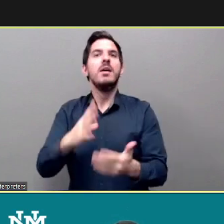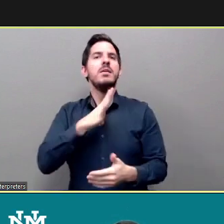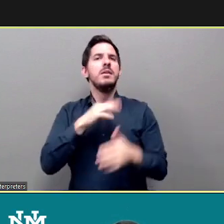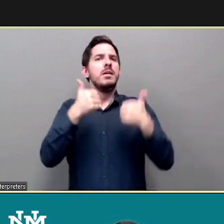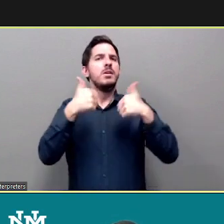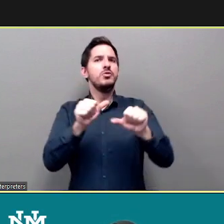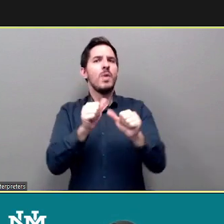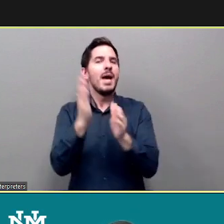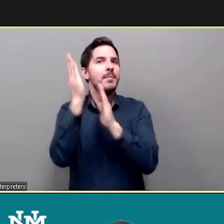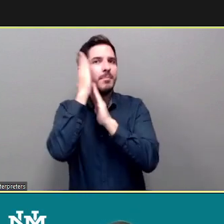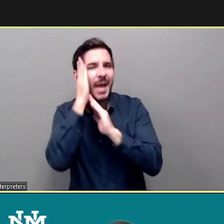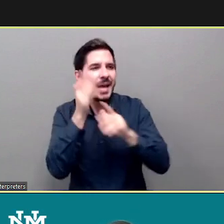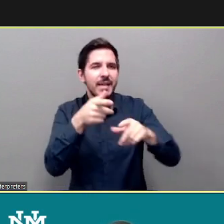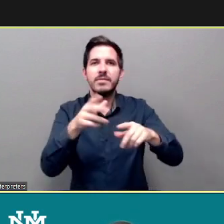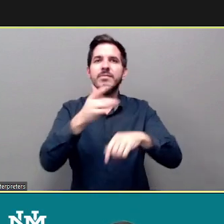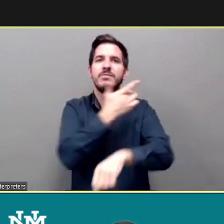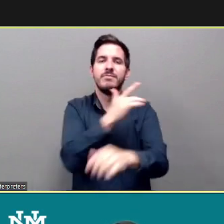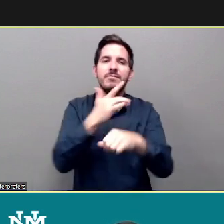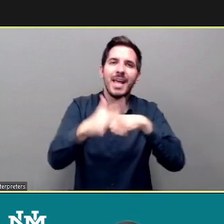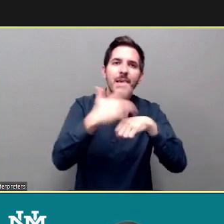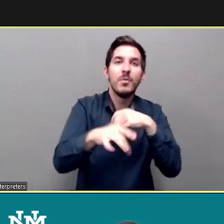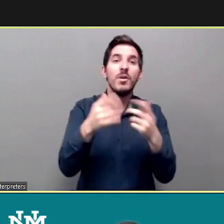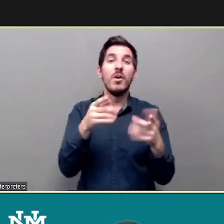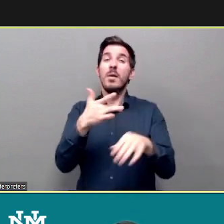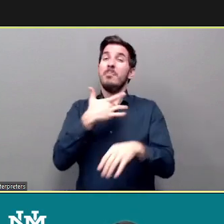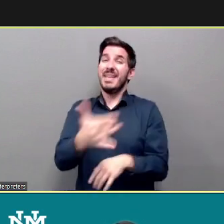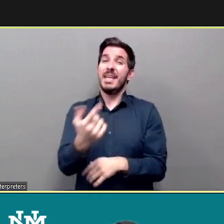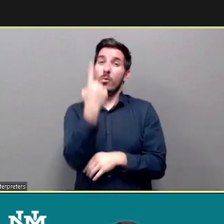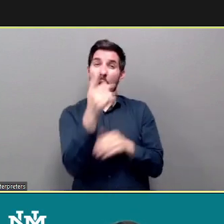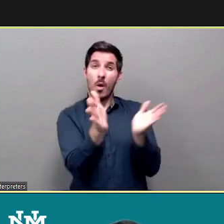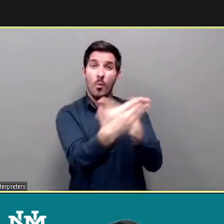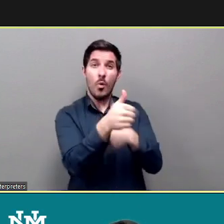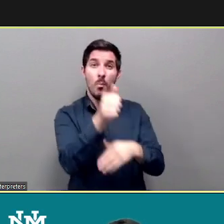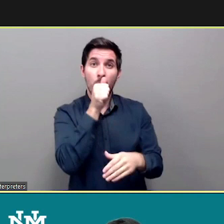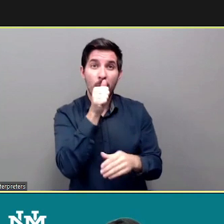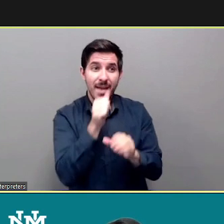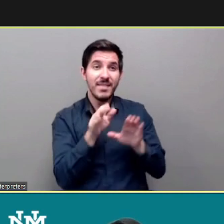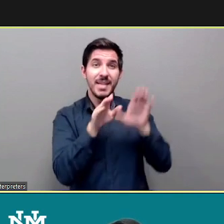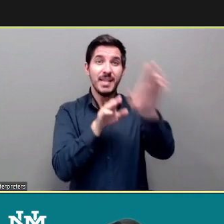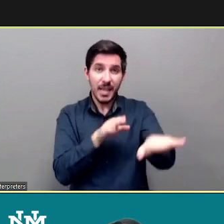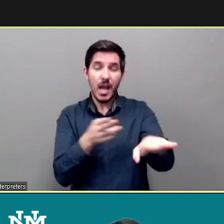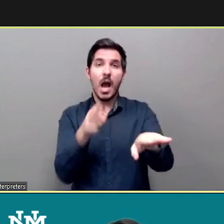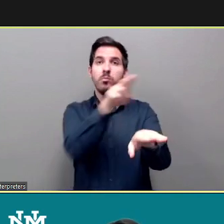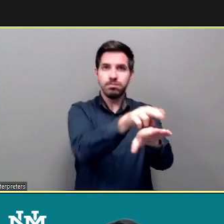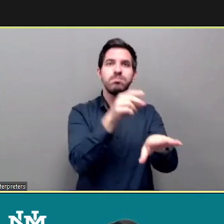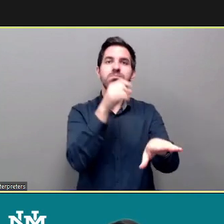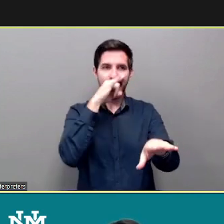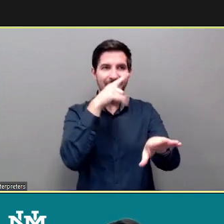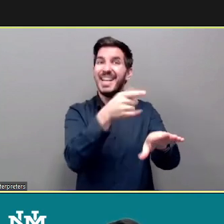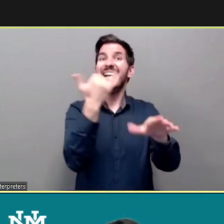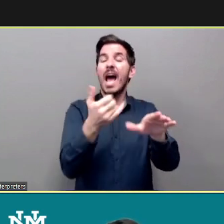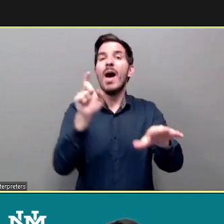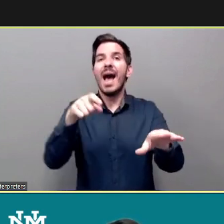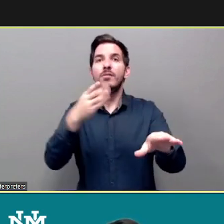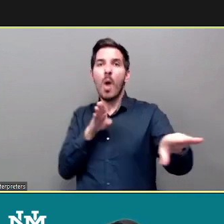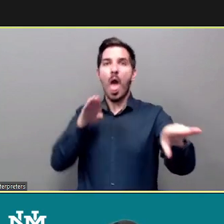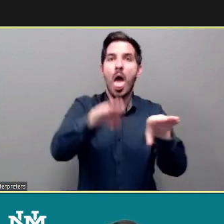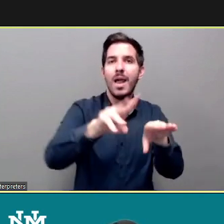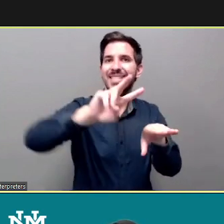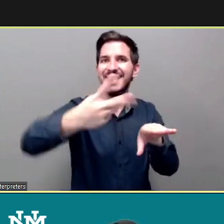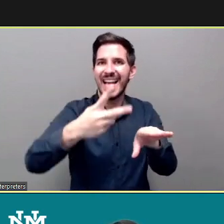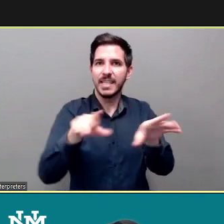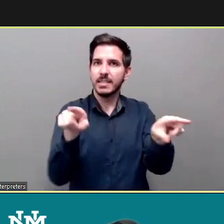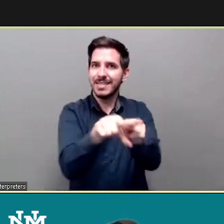private beds into semi-private beds, opening up a mass cohorting unit to allow RSV